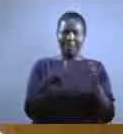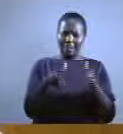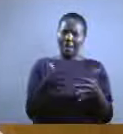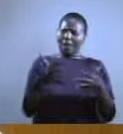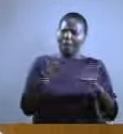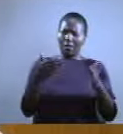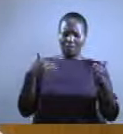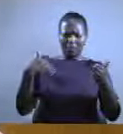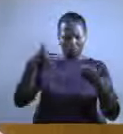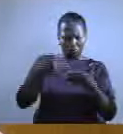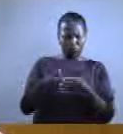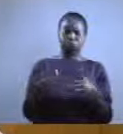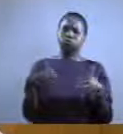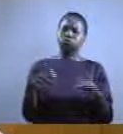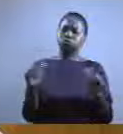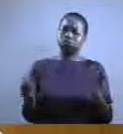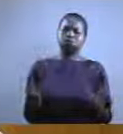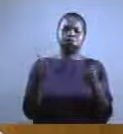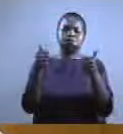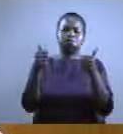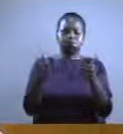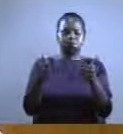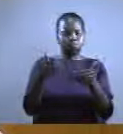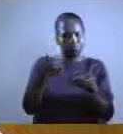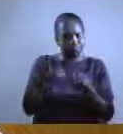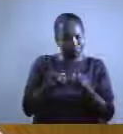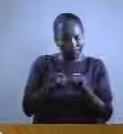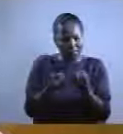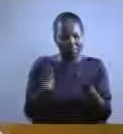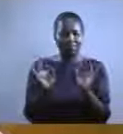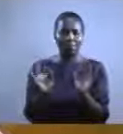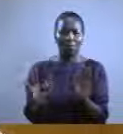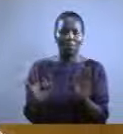responded positively and continues to reaffirm